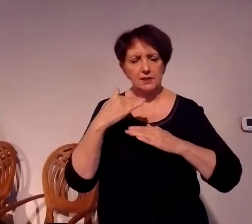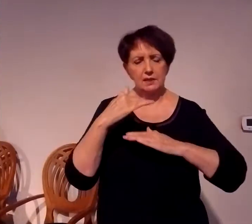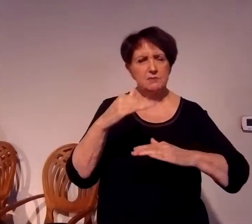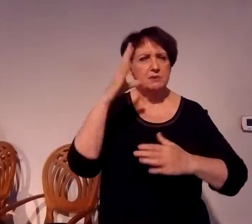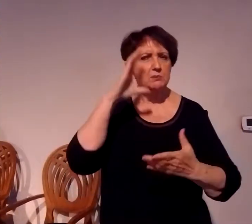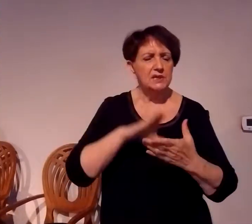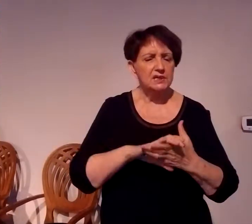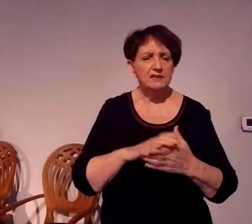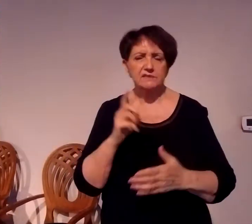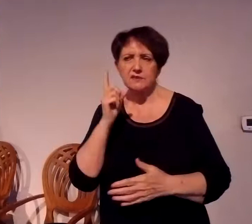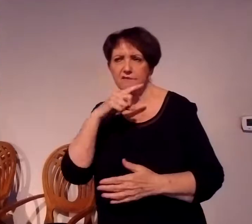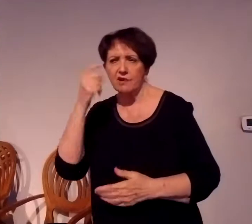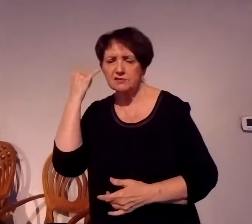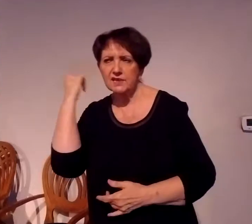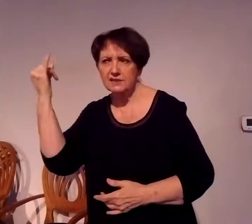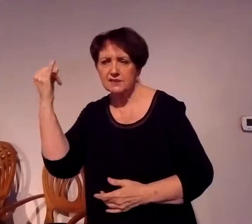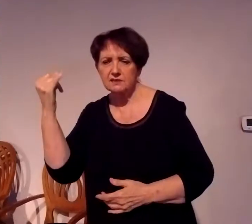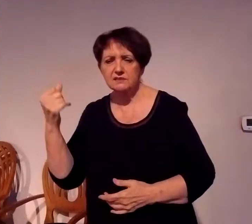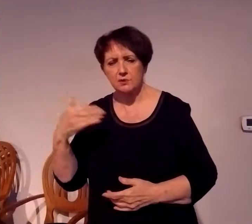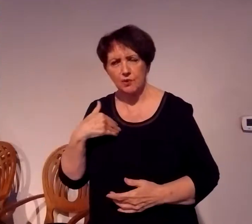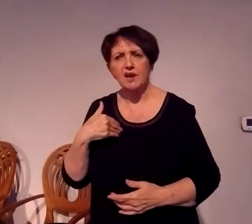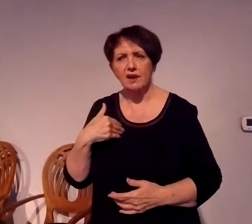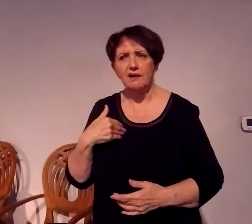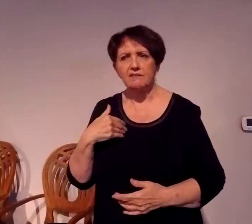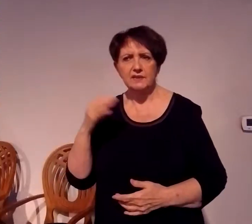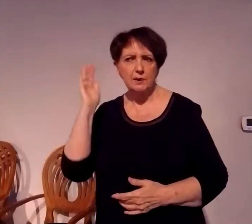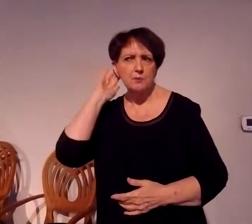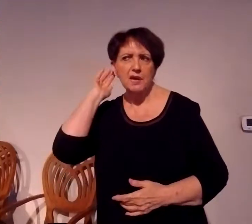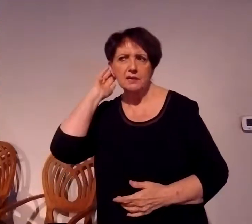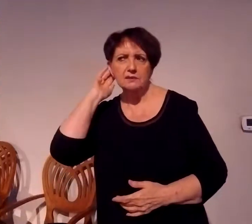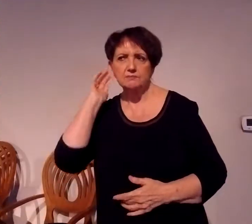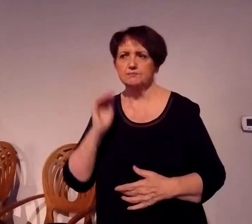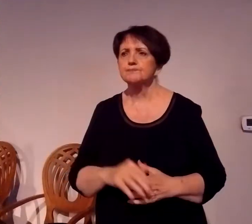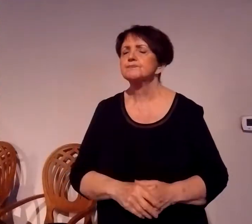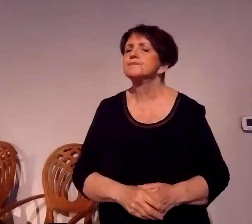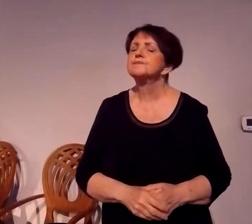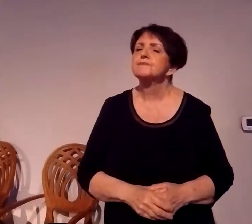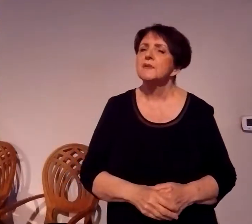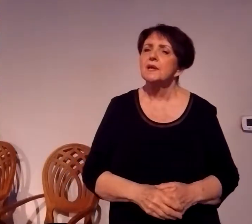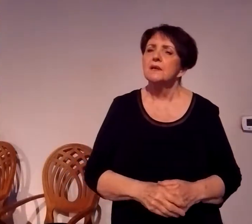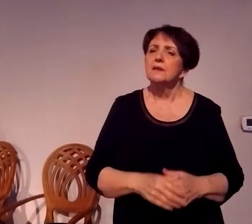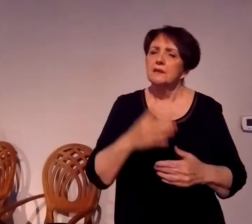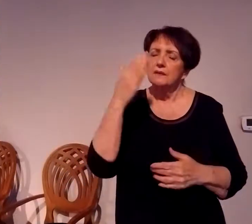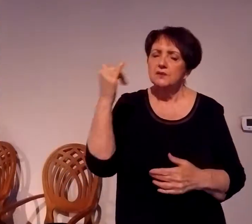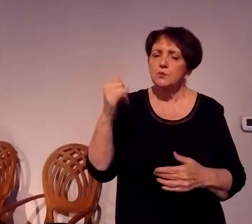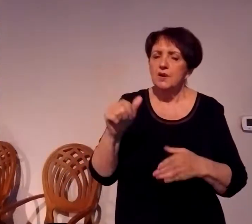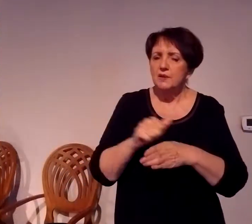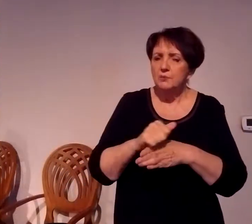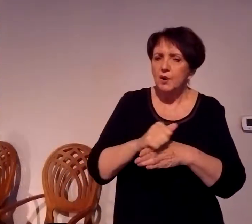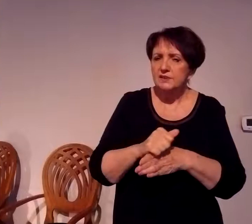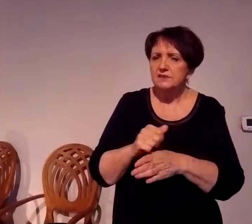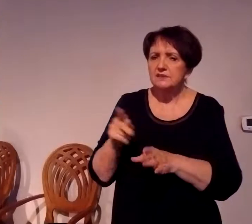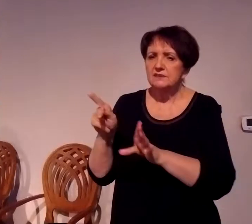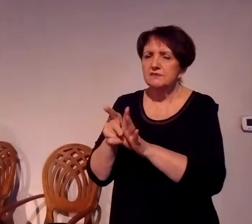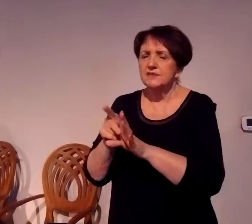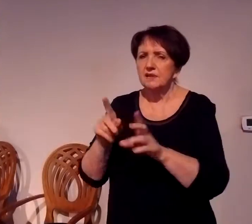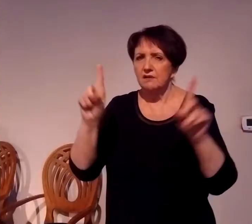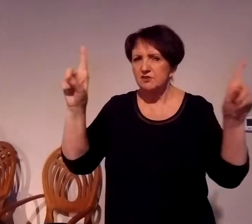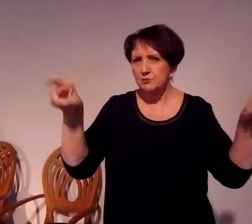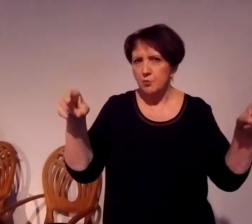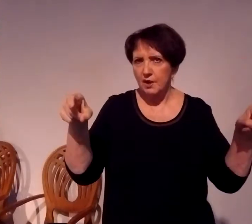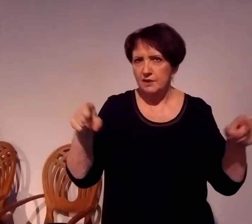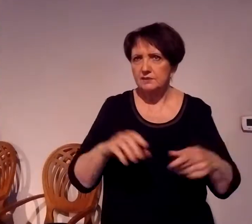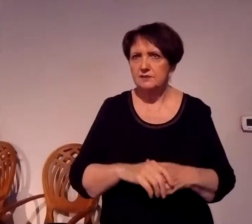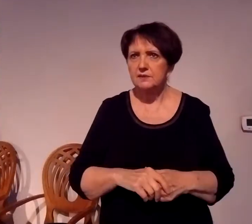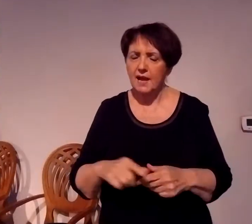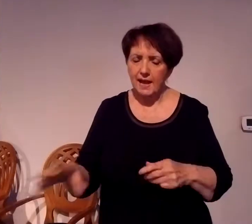ideas, the false thoughts that we carry around in our subjective mind. So that's why the practices of psychology is in brackets, because I